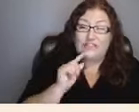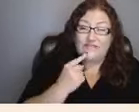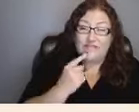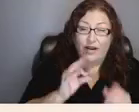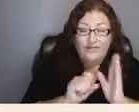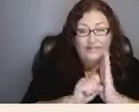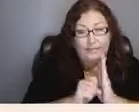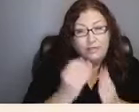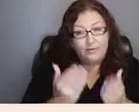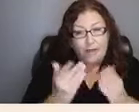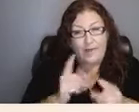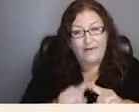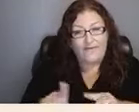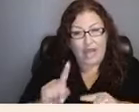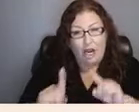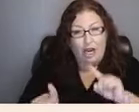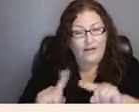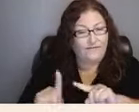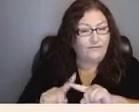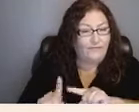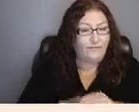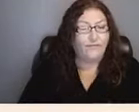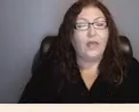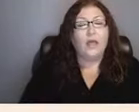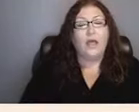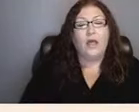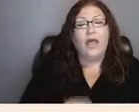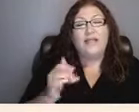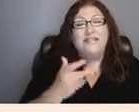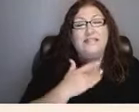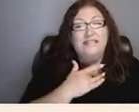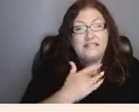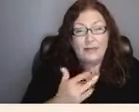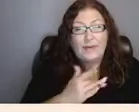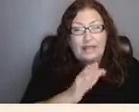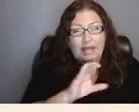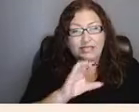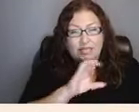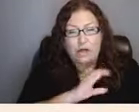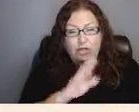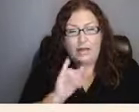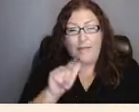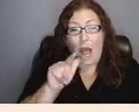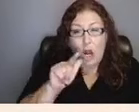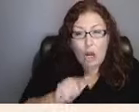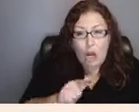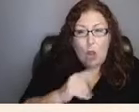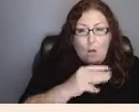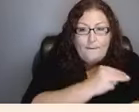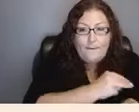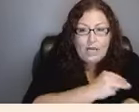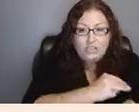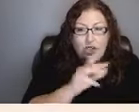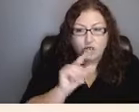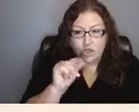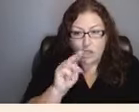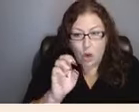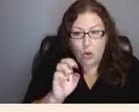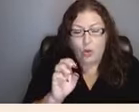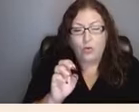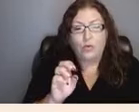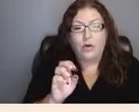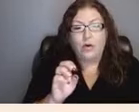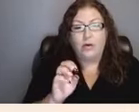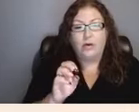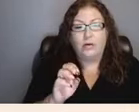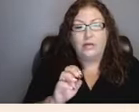vary, Phelan-McDermid Syndrome is generally characterized by a low muscle tone, absent to severely